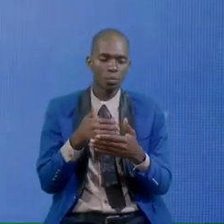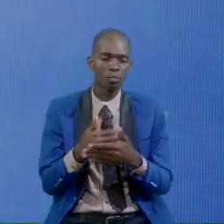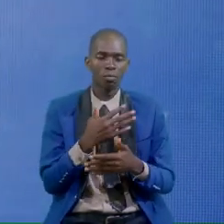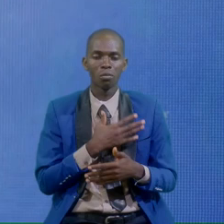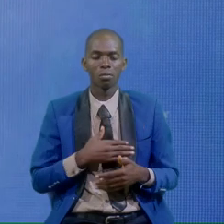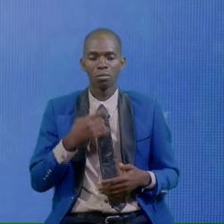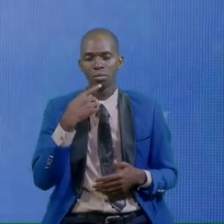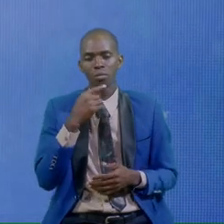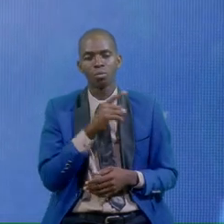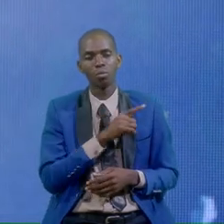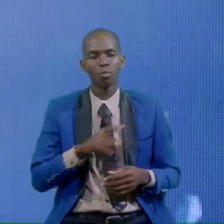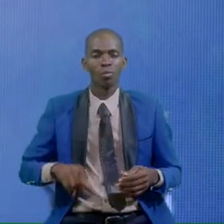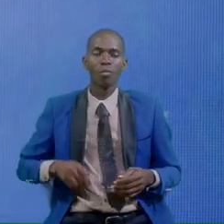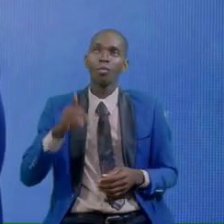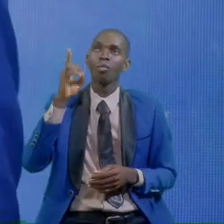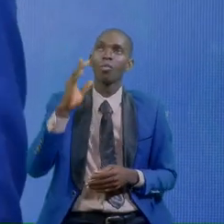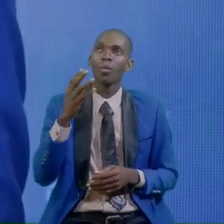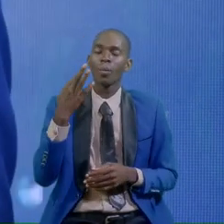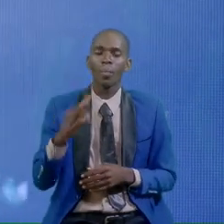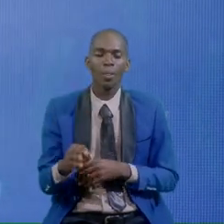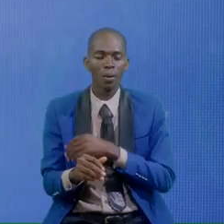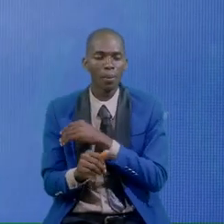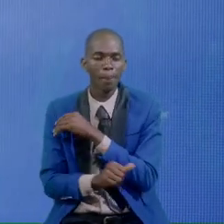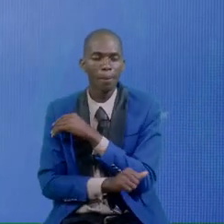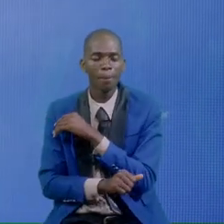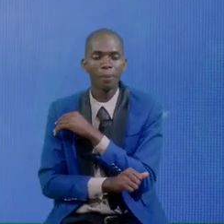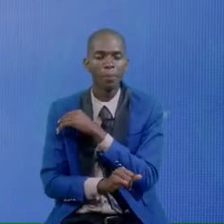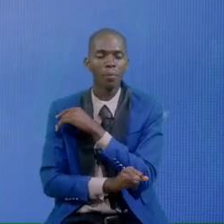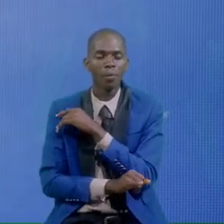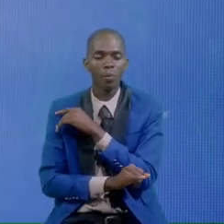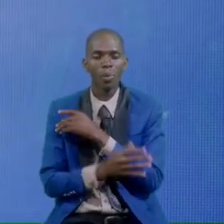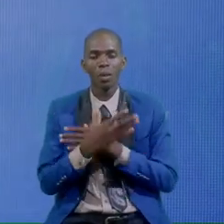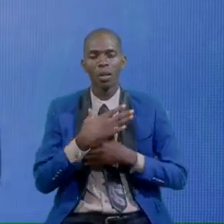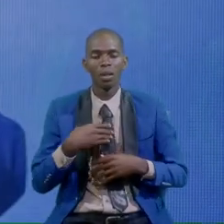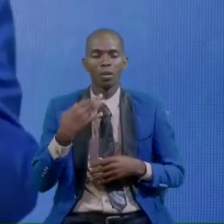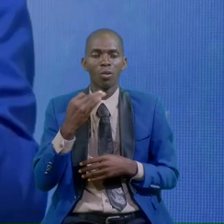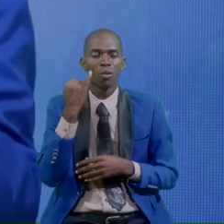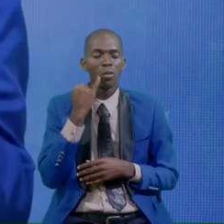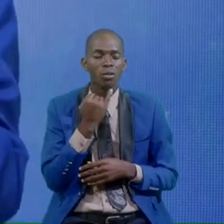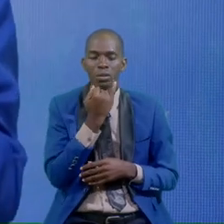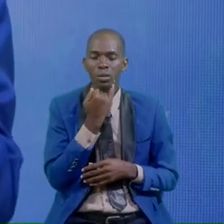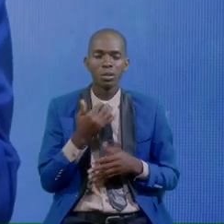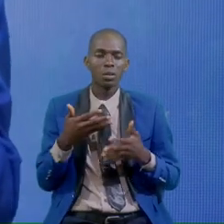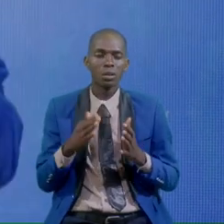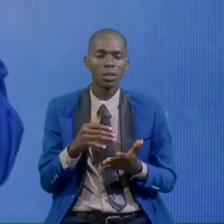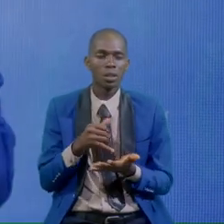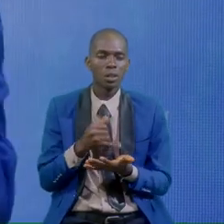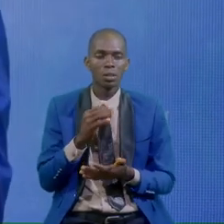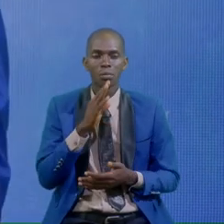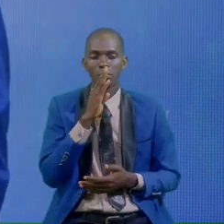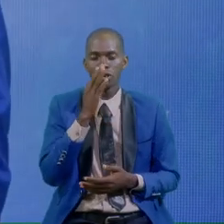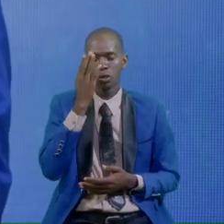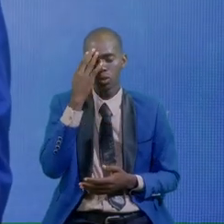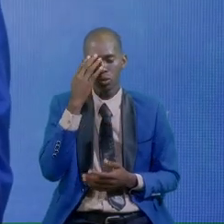Lord God of Abraham, Isaac, and of Israel, let it be known